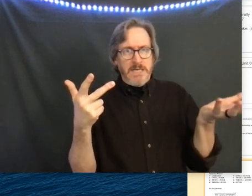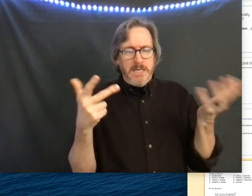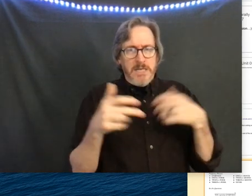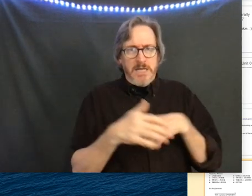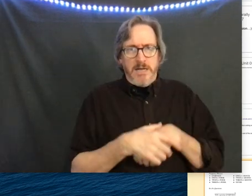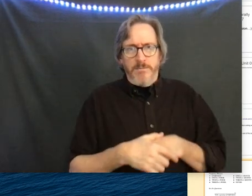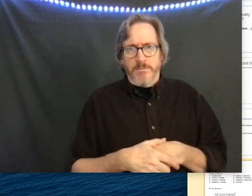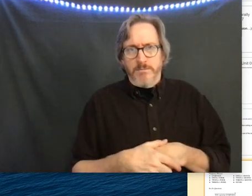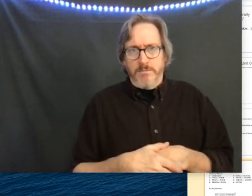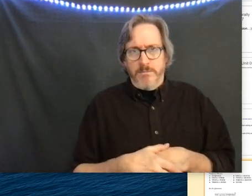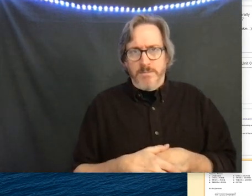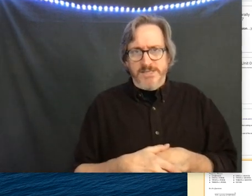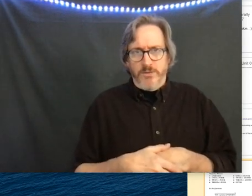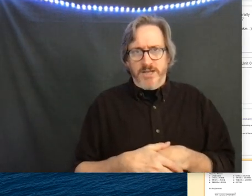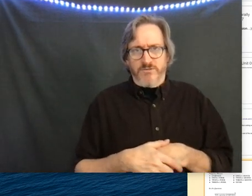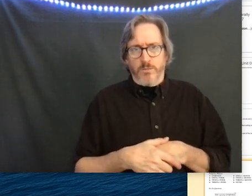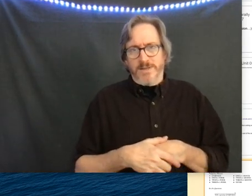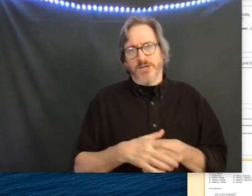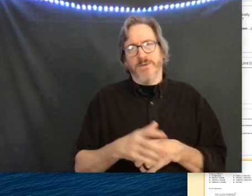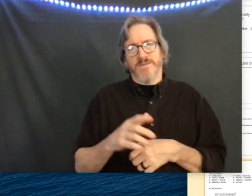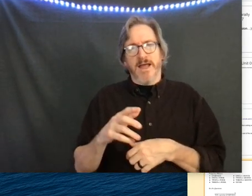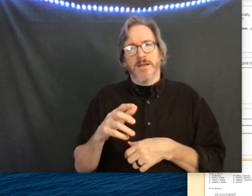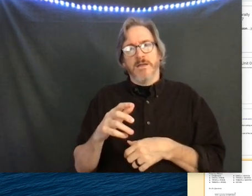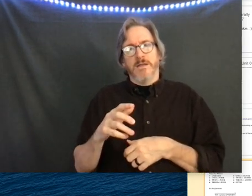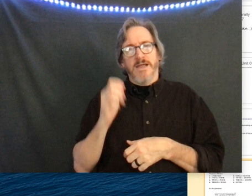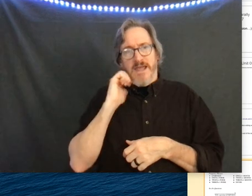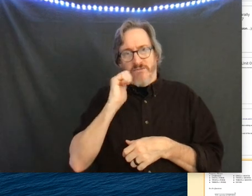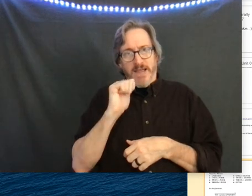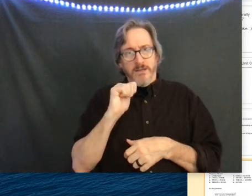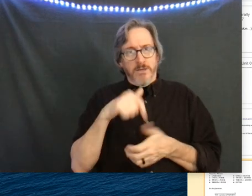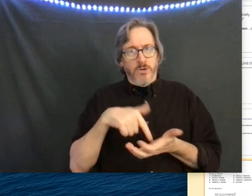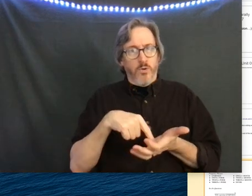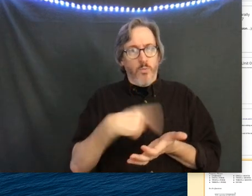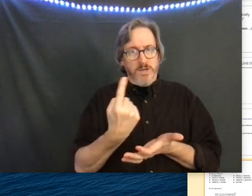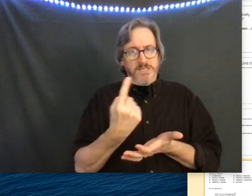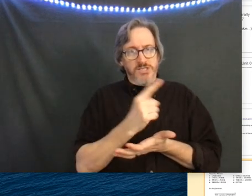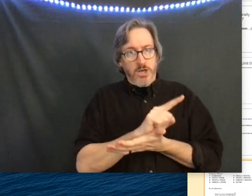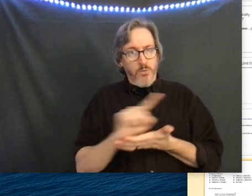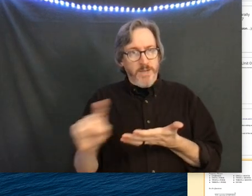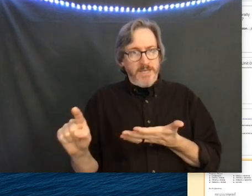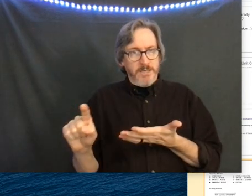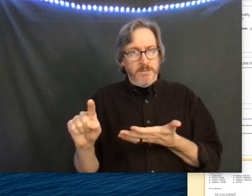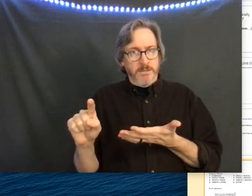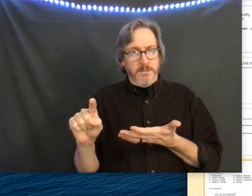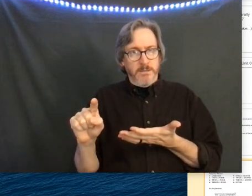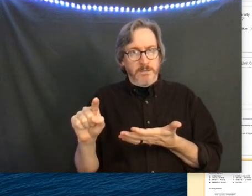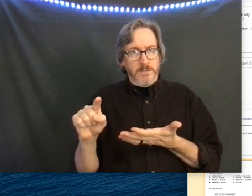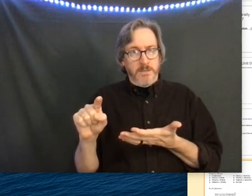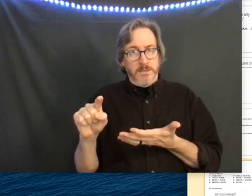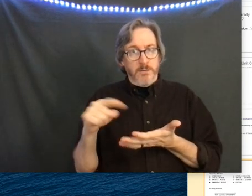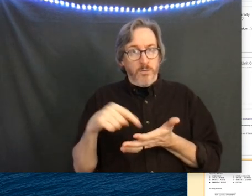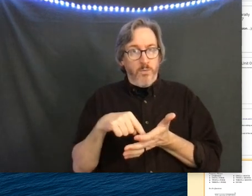three, is the only comfortable way. So we've got every day, once a week,